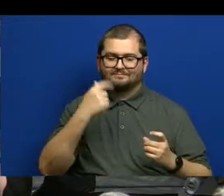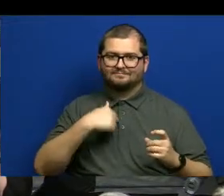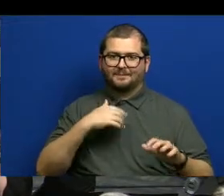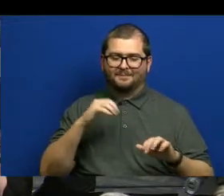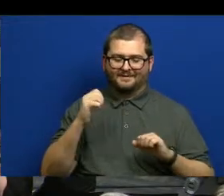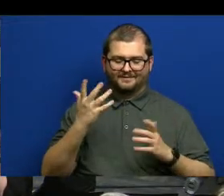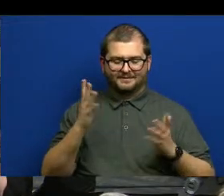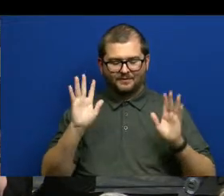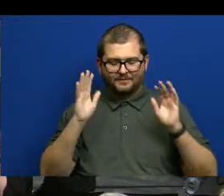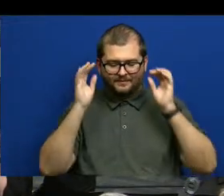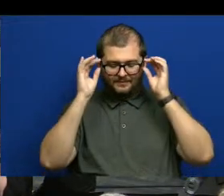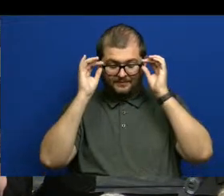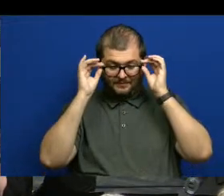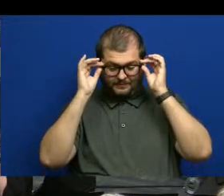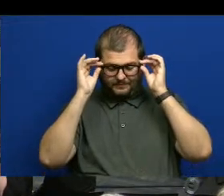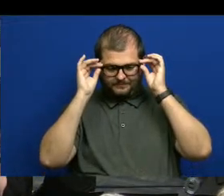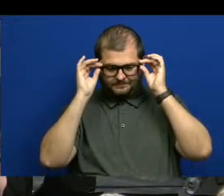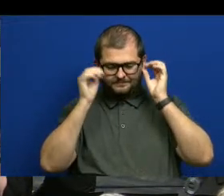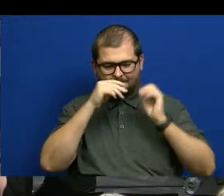leaving.